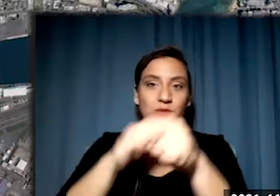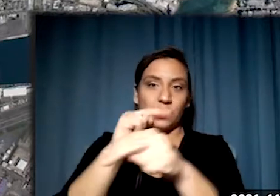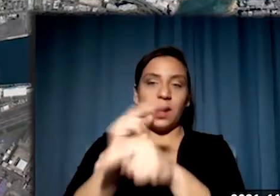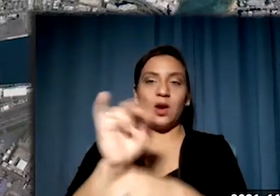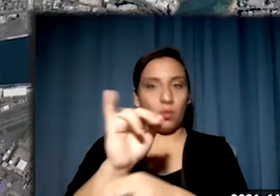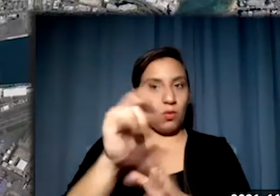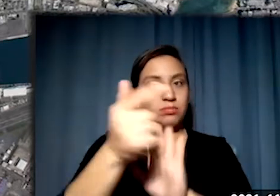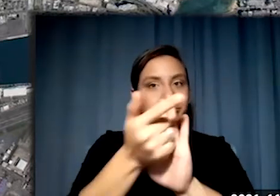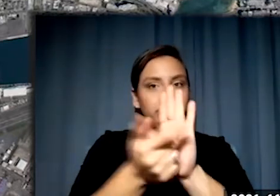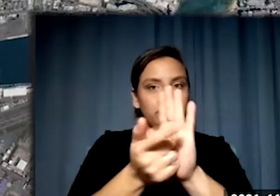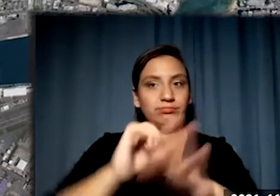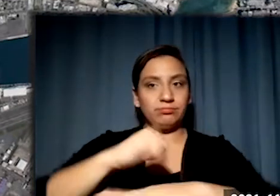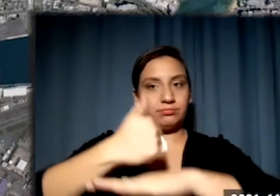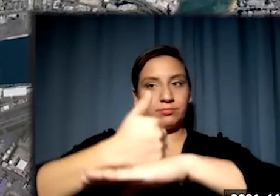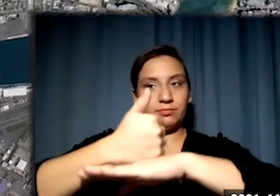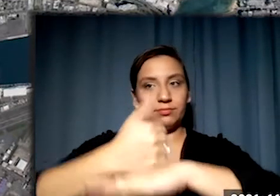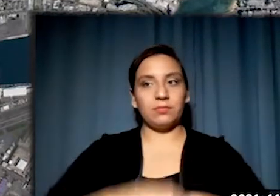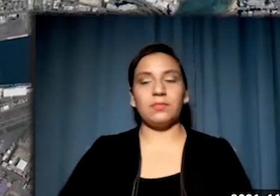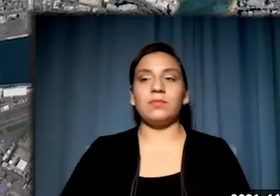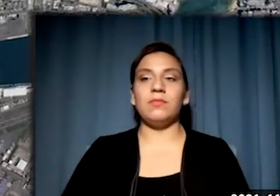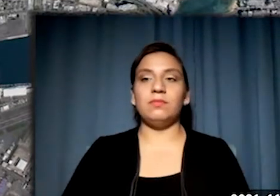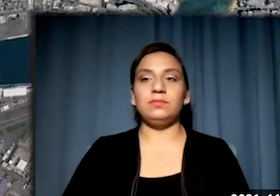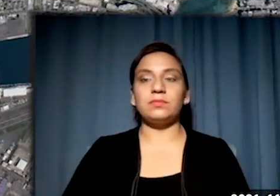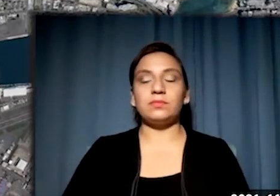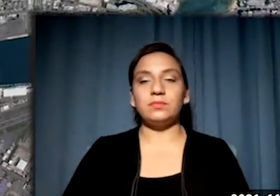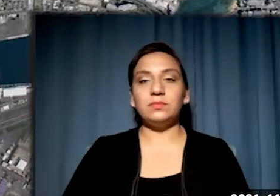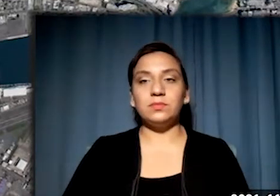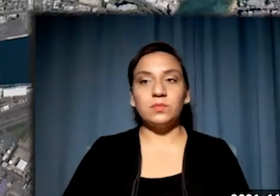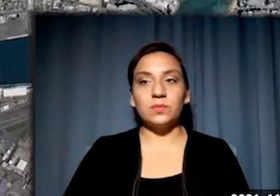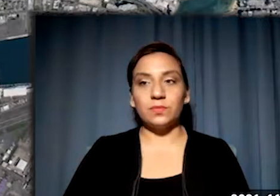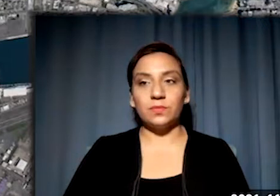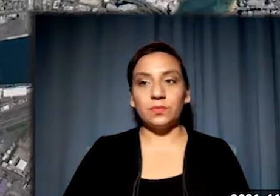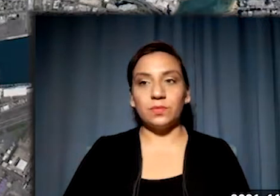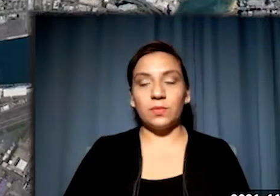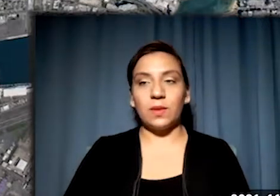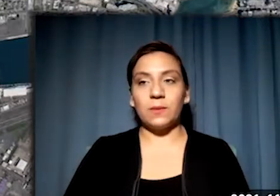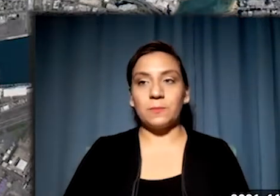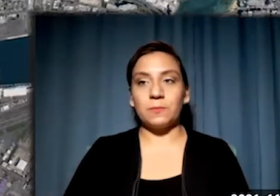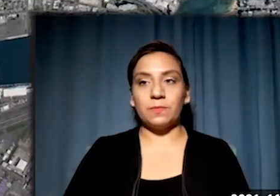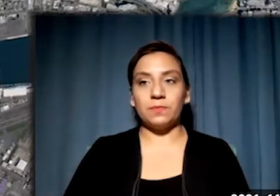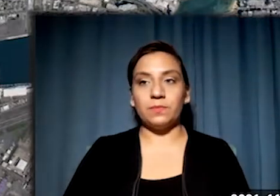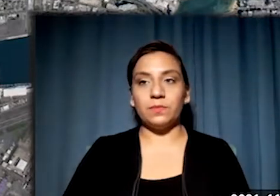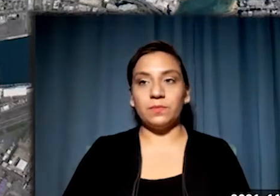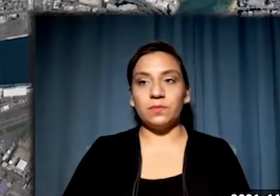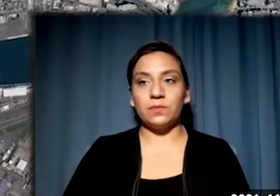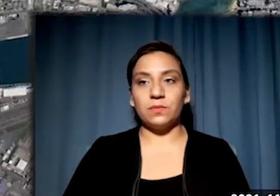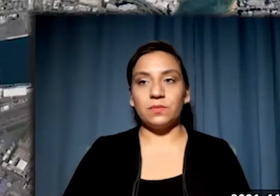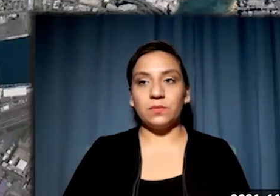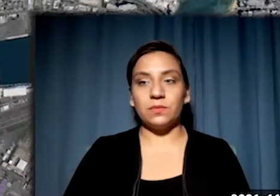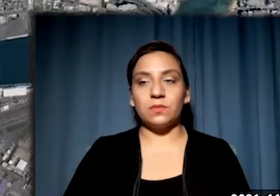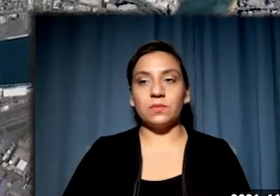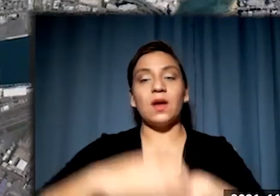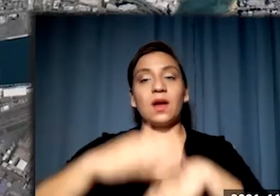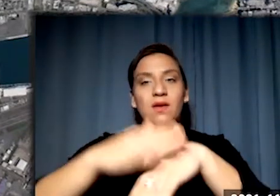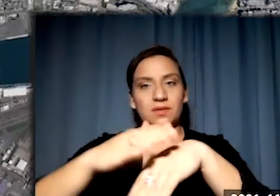be highlighted that PR SHPO has advised and in different instances has been involved in